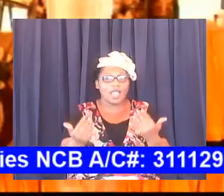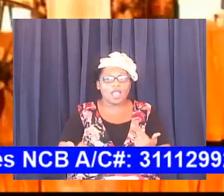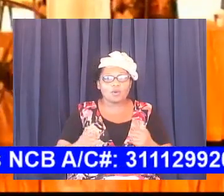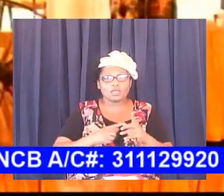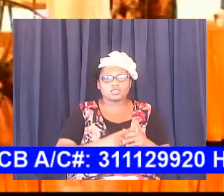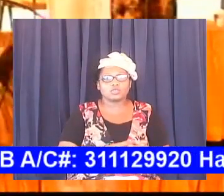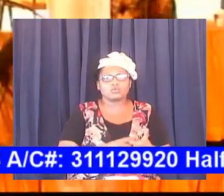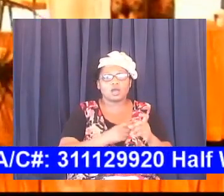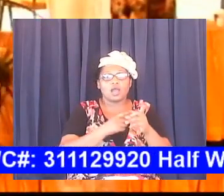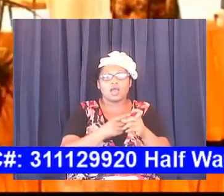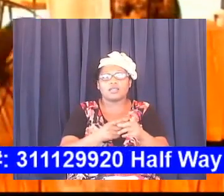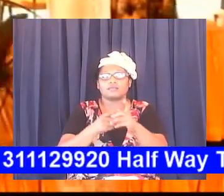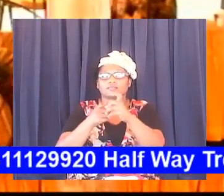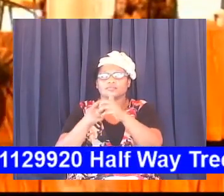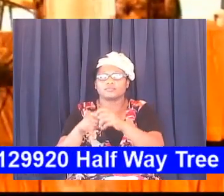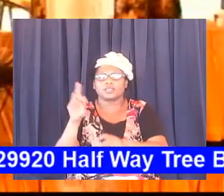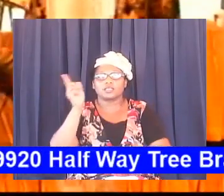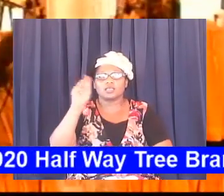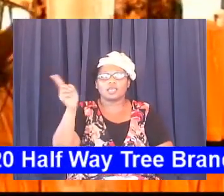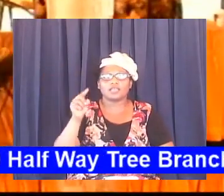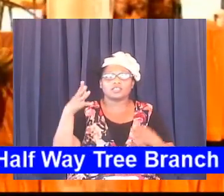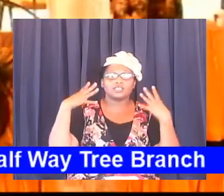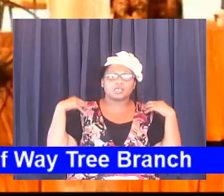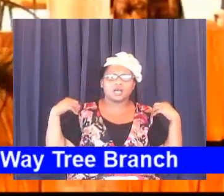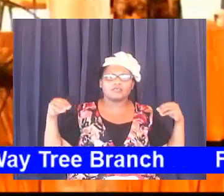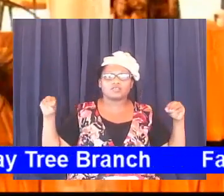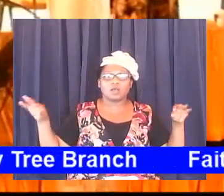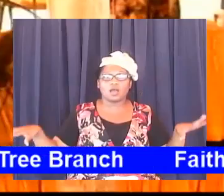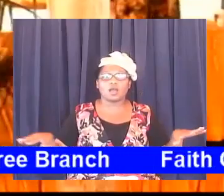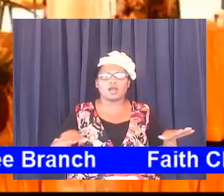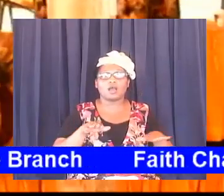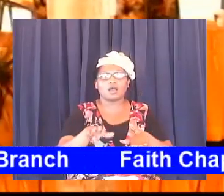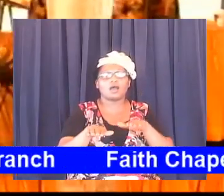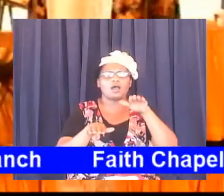golden, and I want to run where the end of the